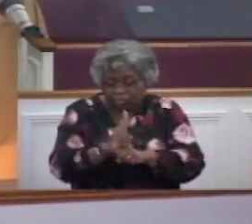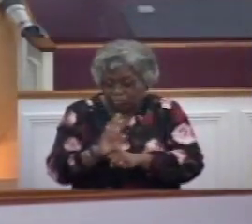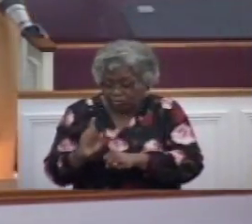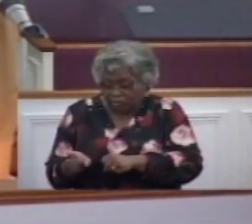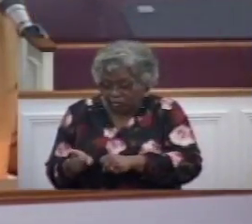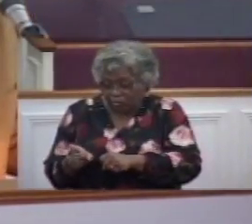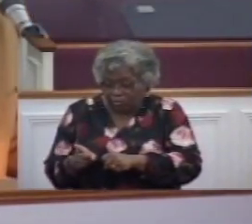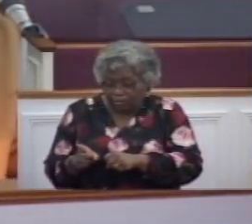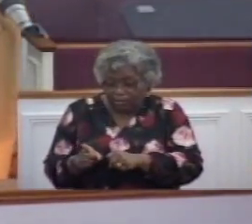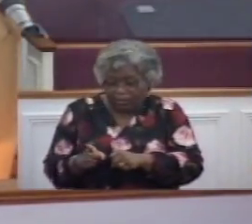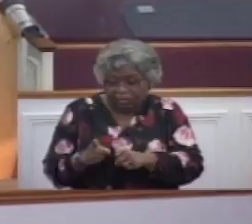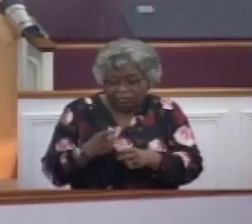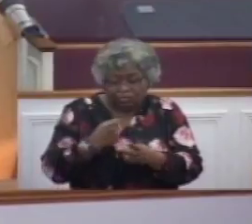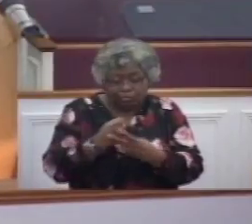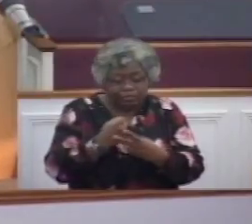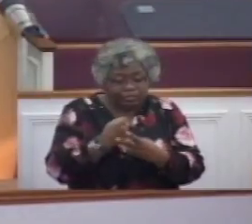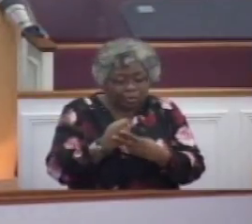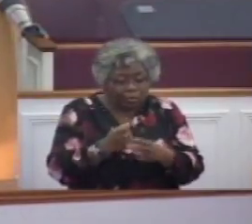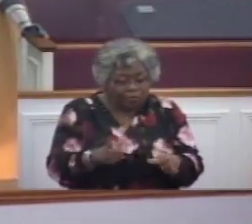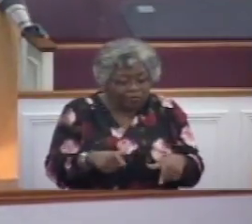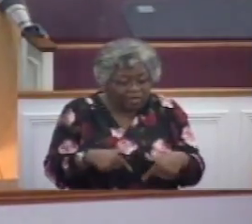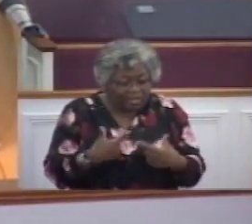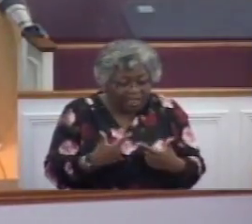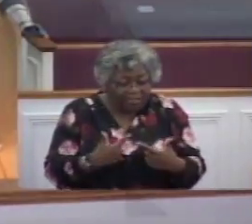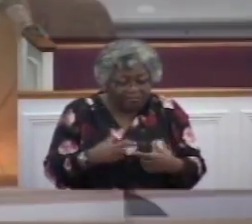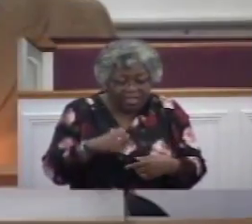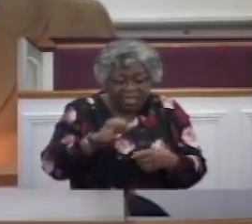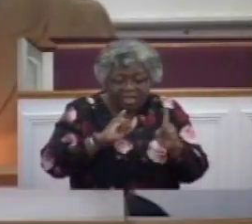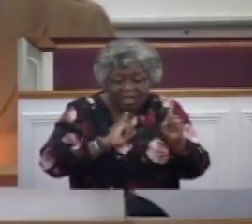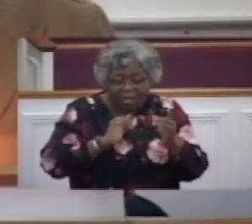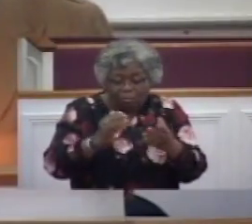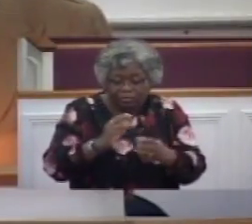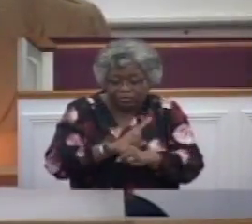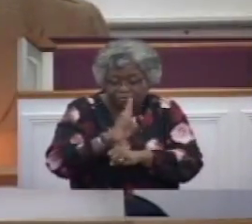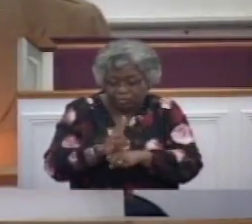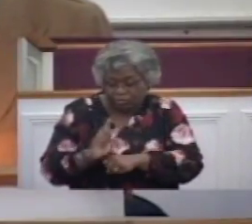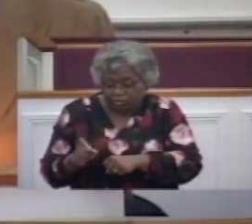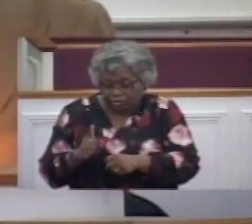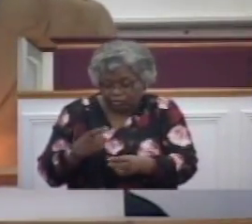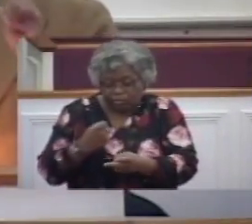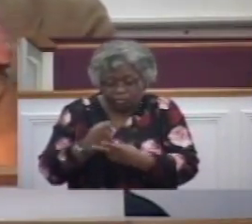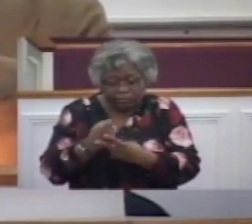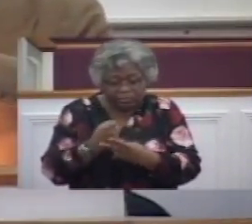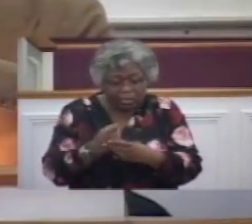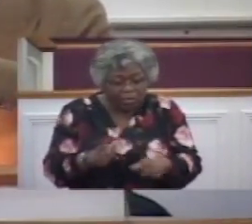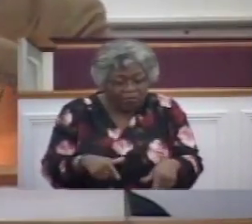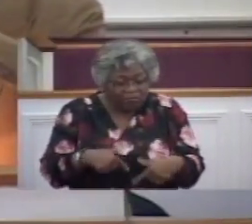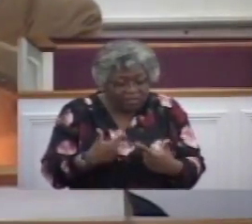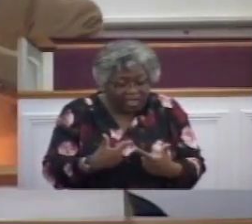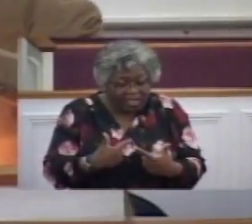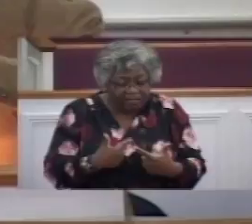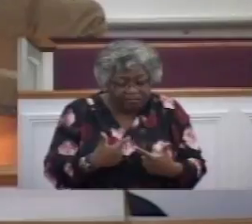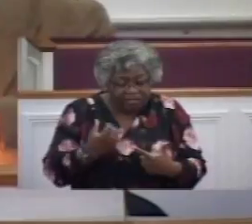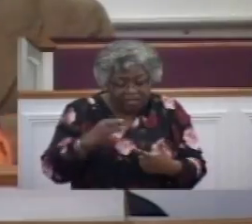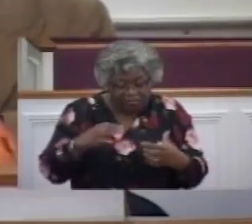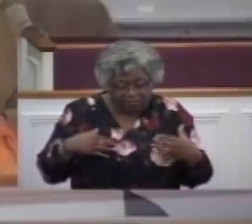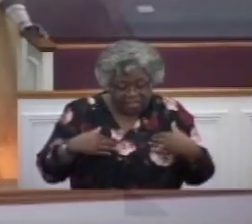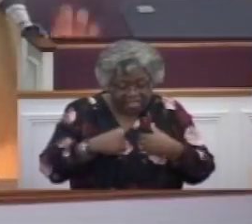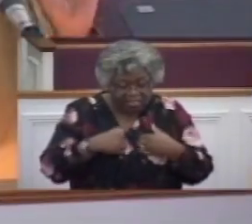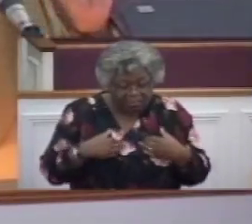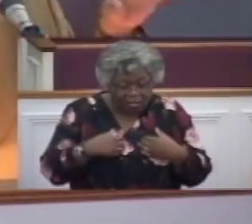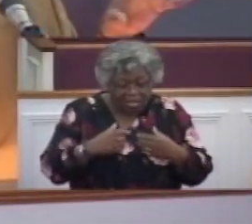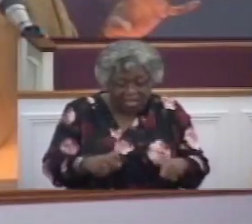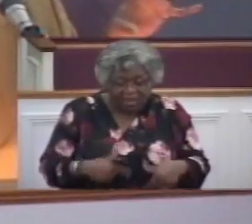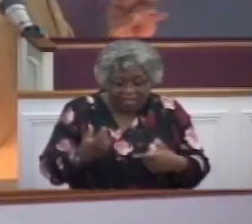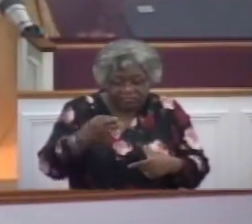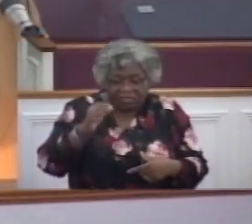to preserve life. I want to use you to preserve life of animals, life